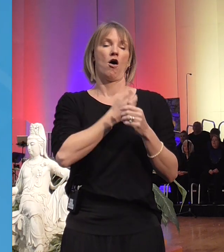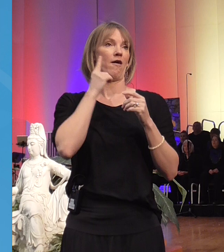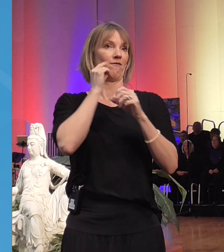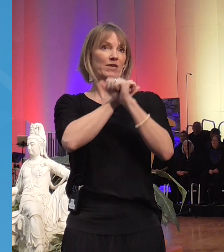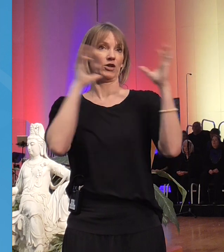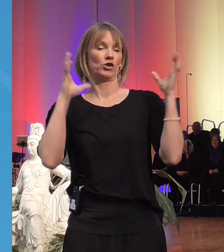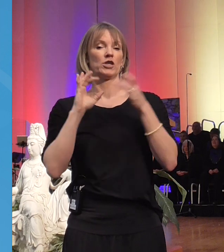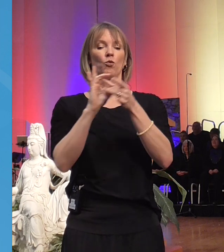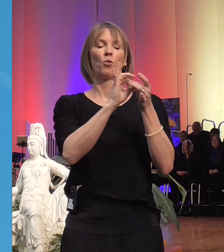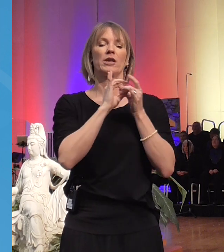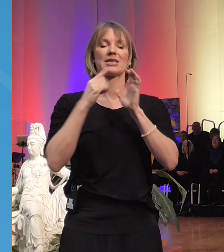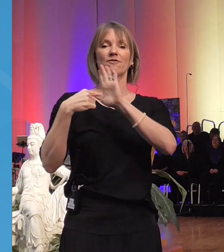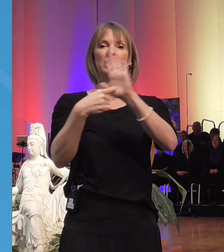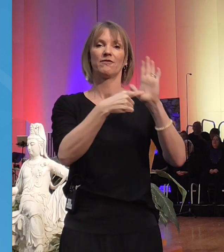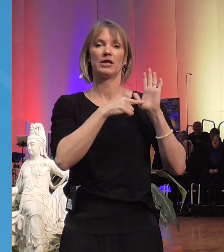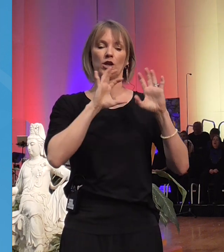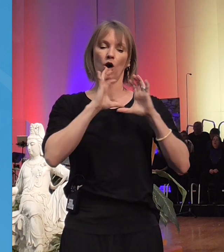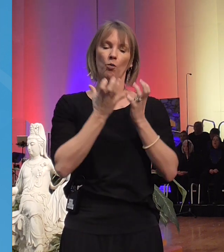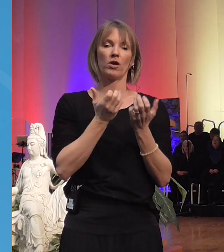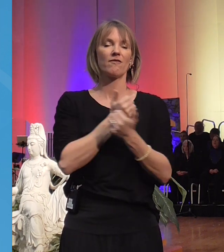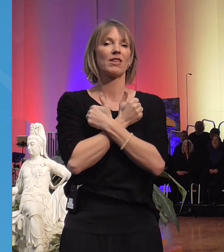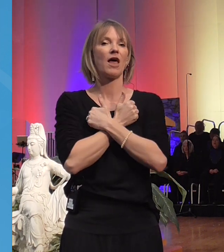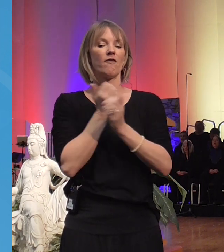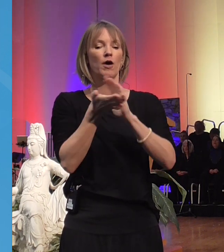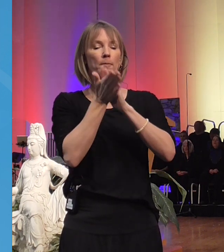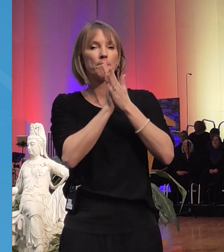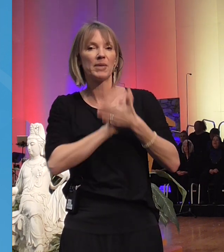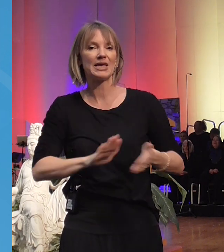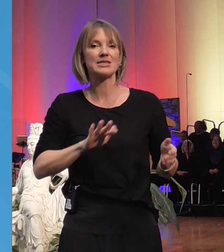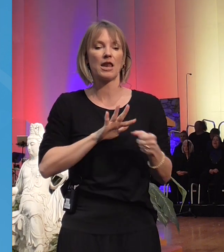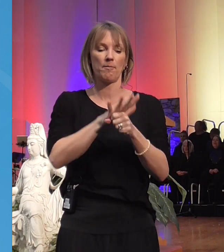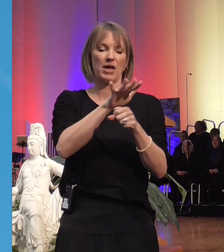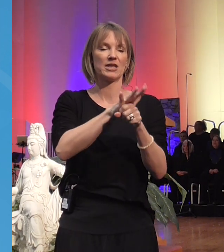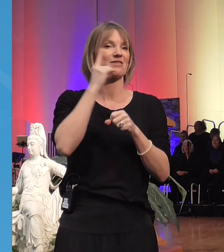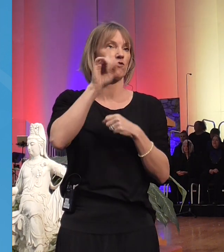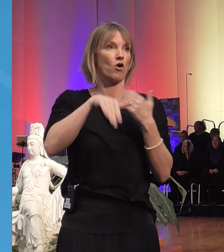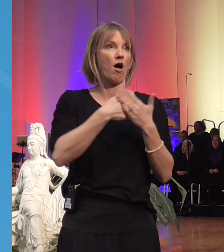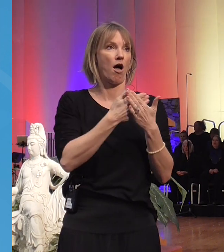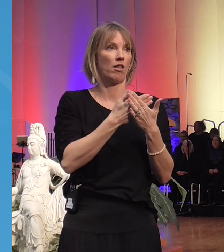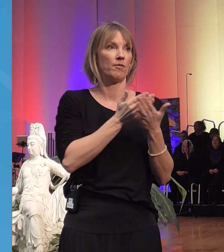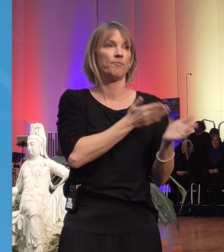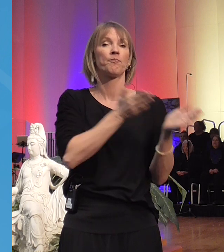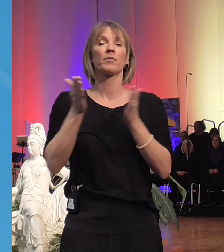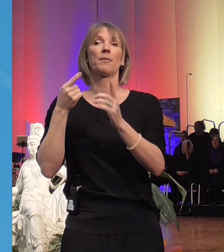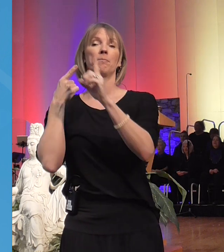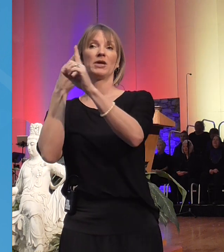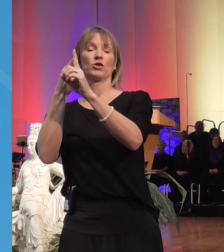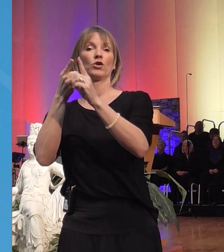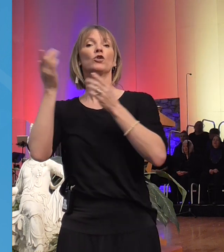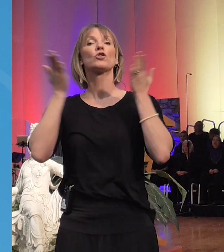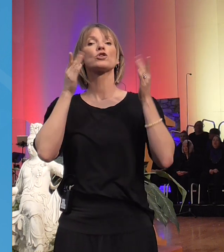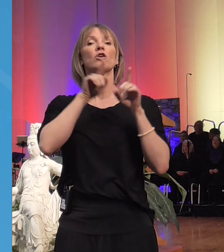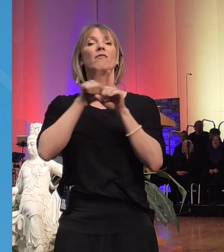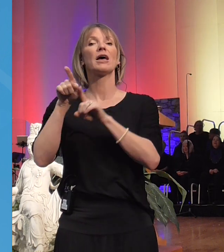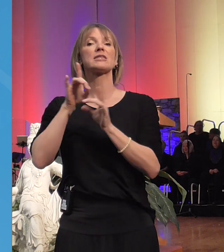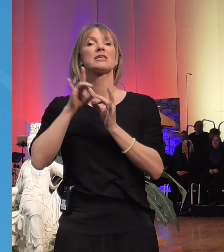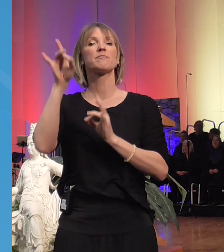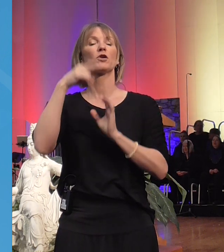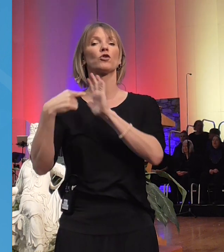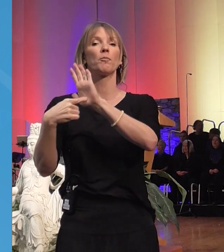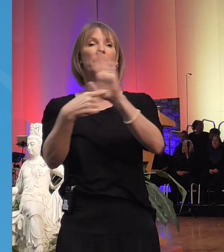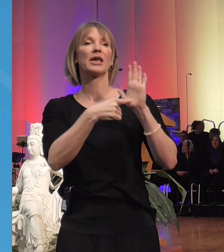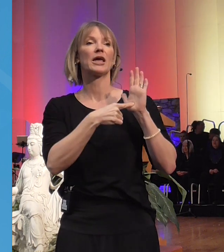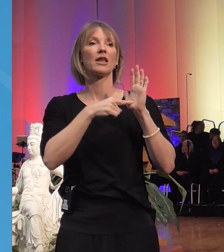vision, oneness revealed, a world of love, peace, and abundance for all. And our mission, to serve